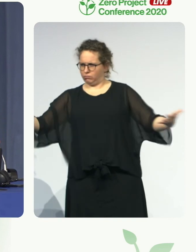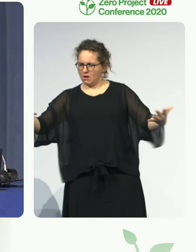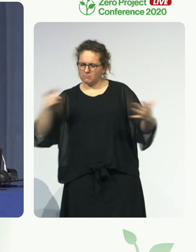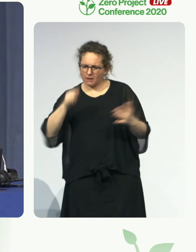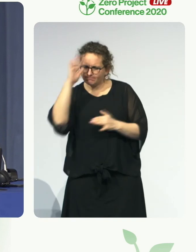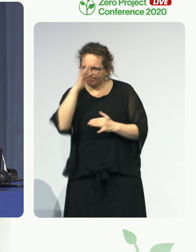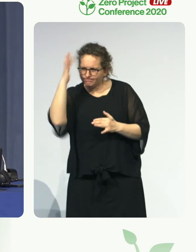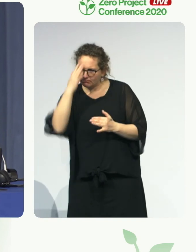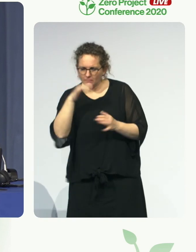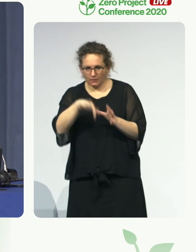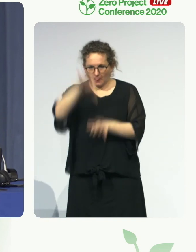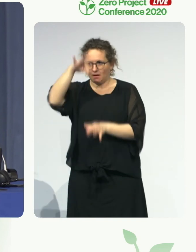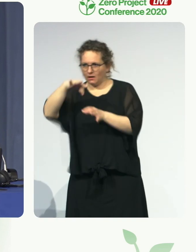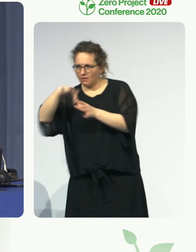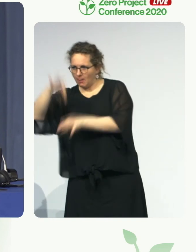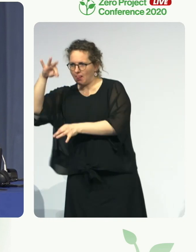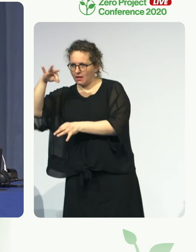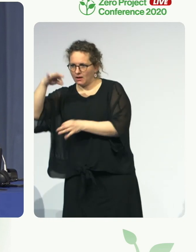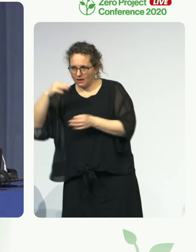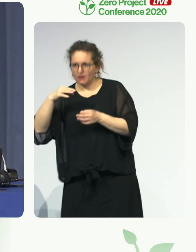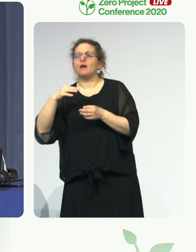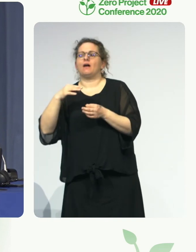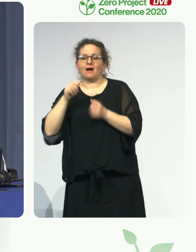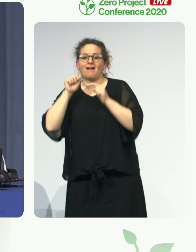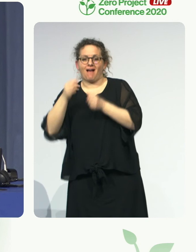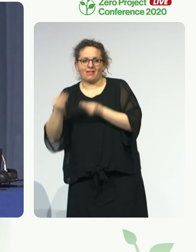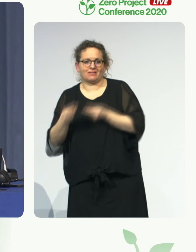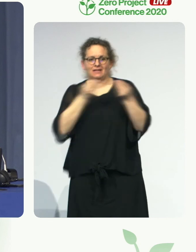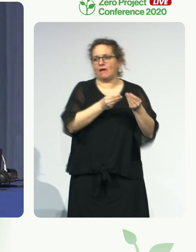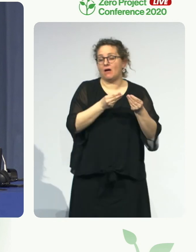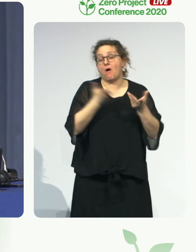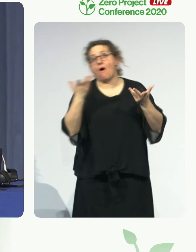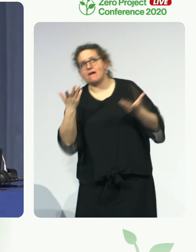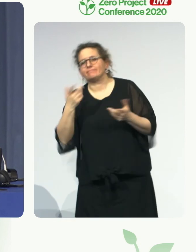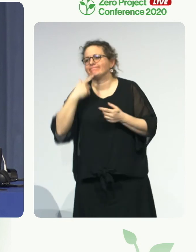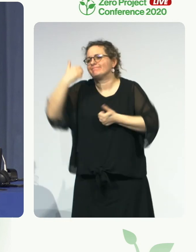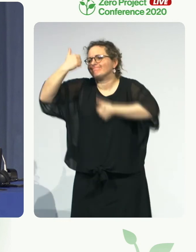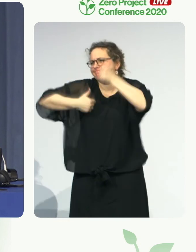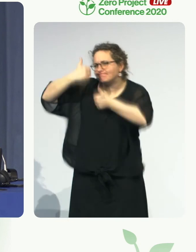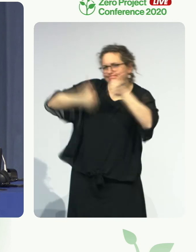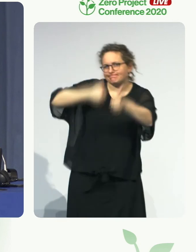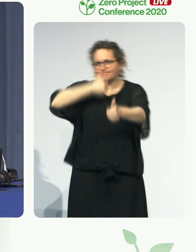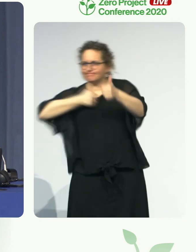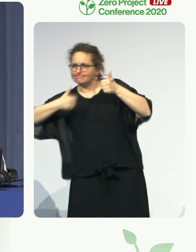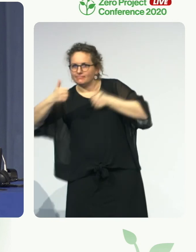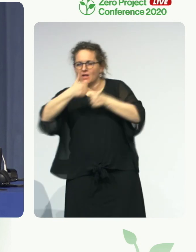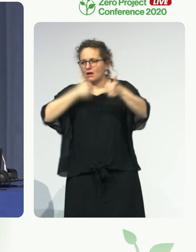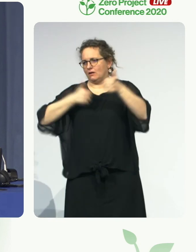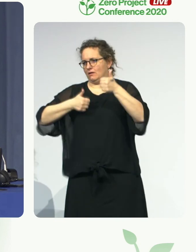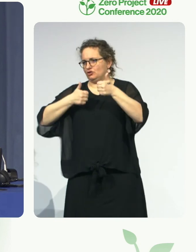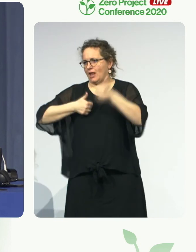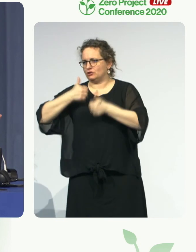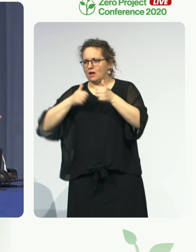proposals and funding, and at the moment really we're working on a new, let's not call it